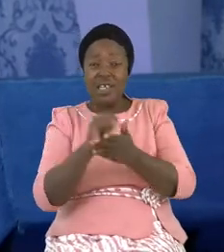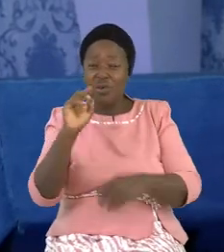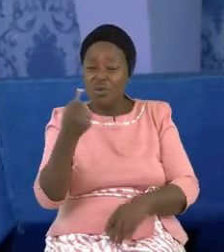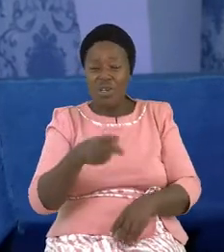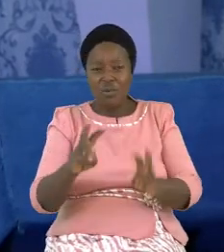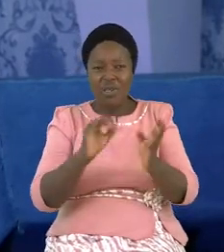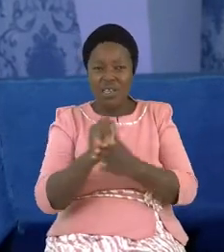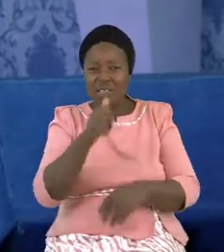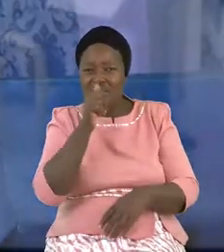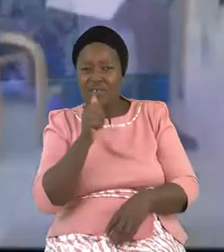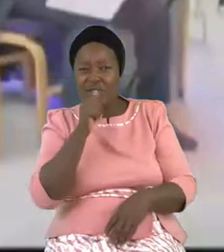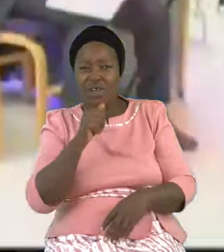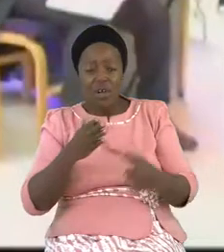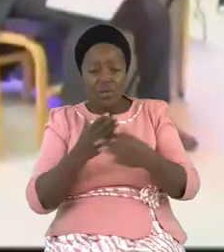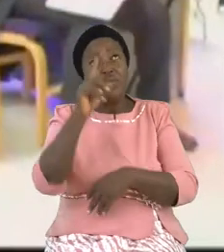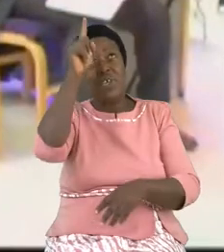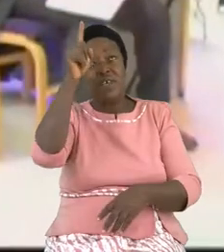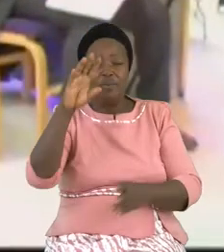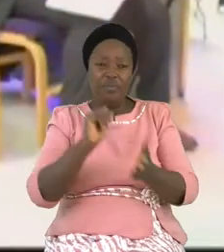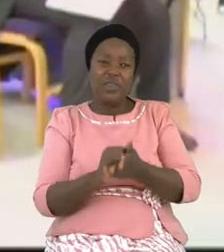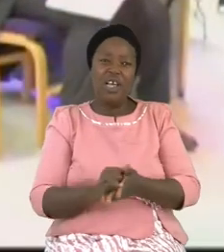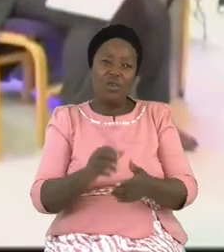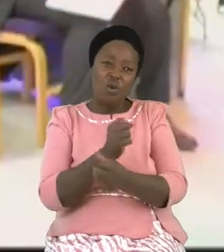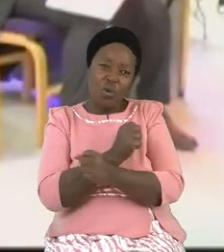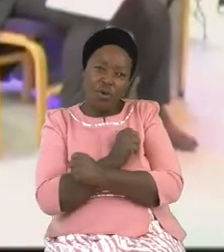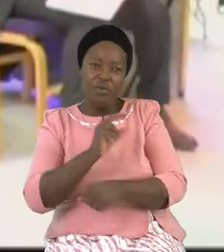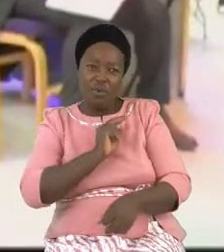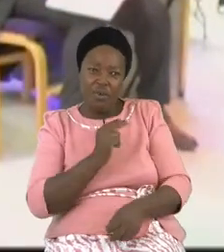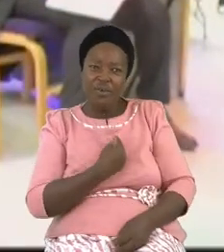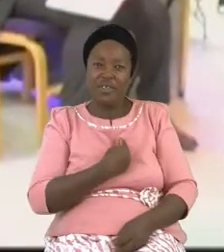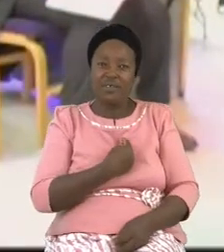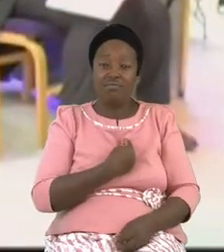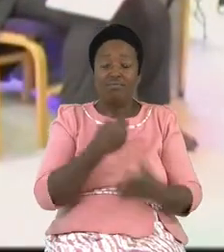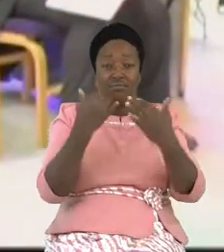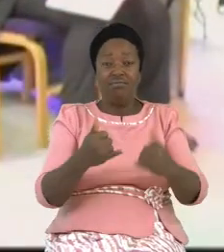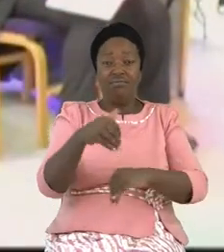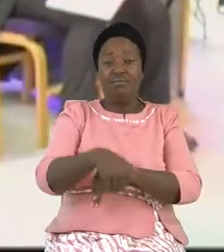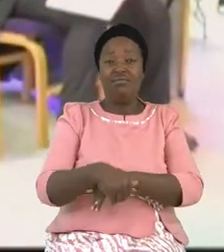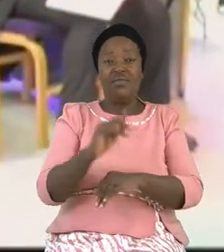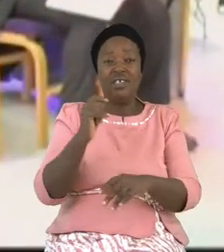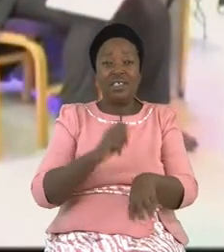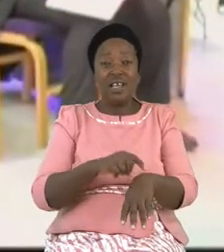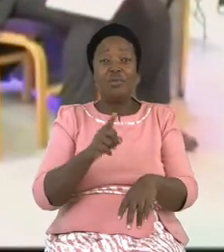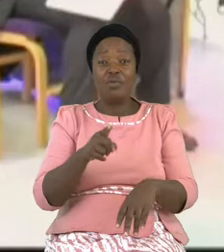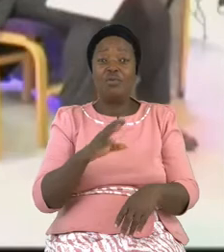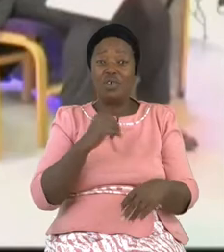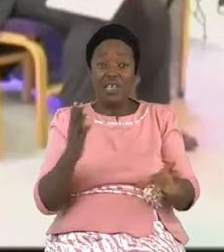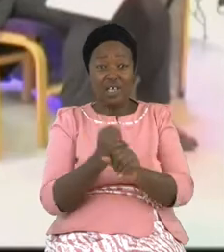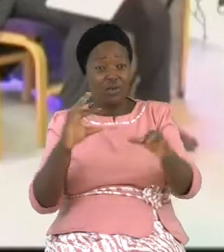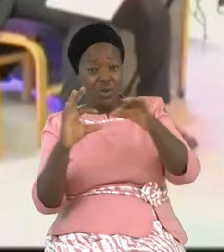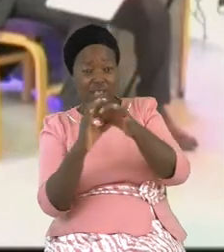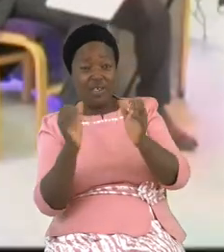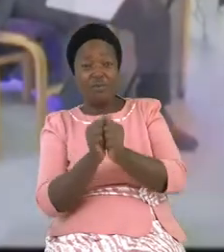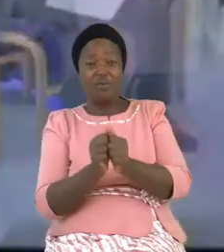Through him that loved us. Tonight, by the time you get connected with him,